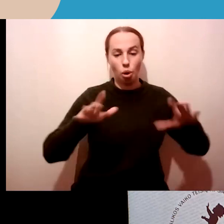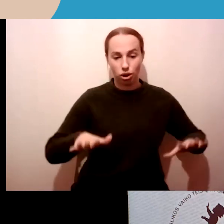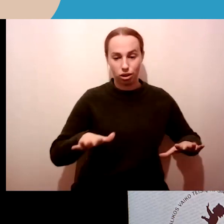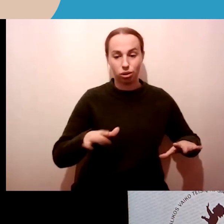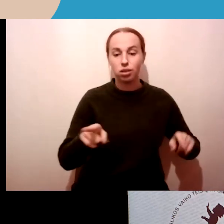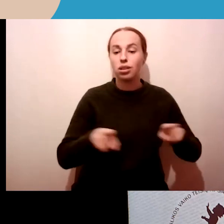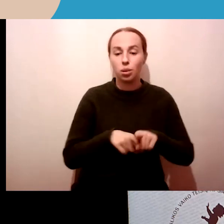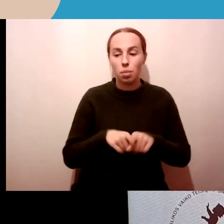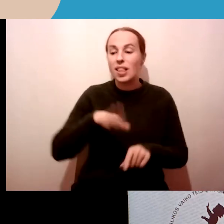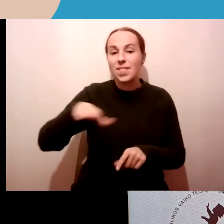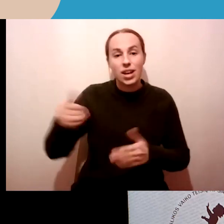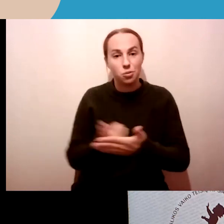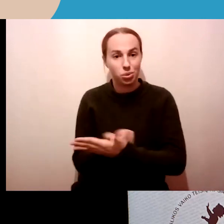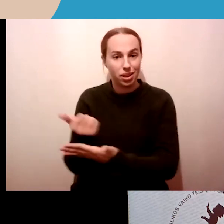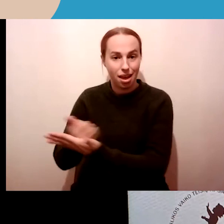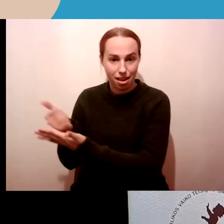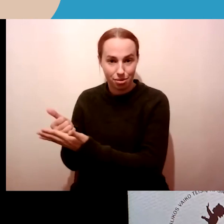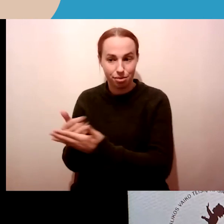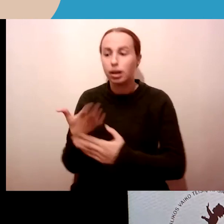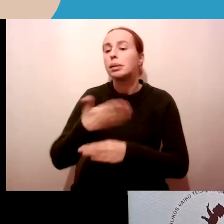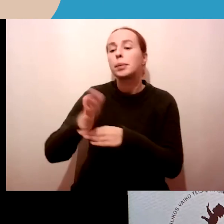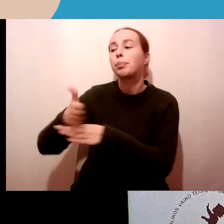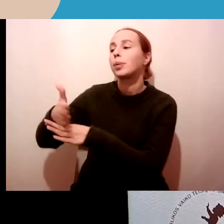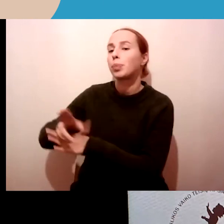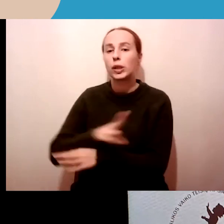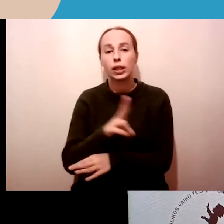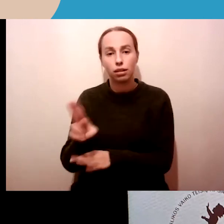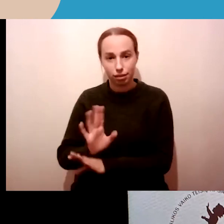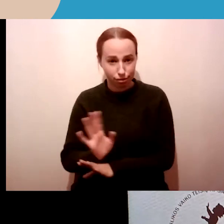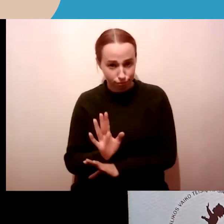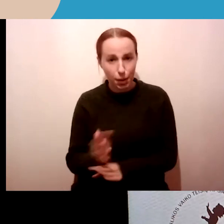teachers should respect children, should not